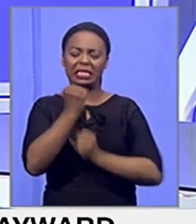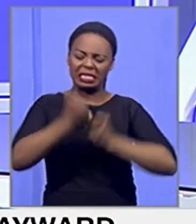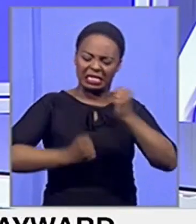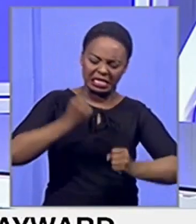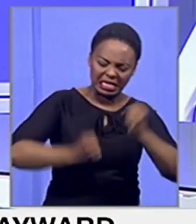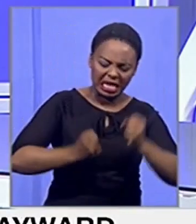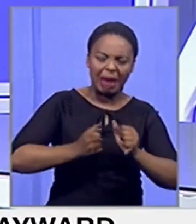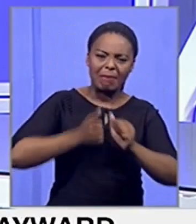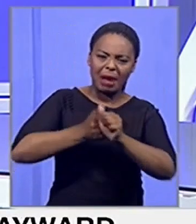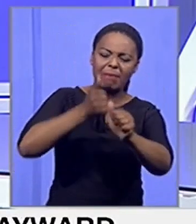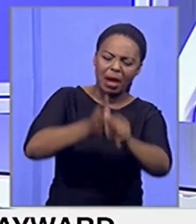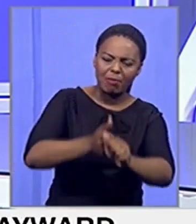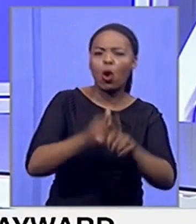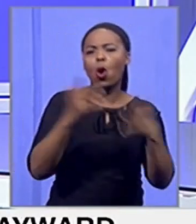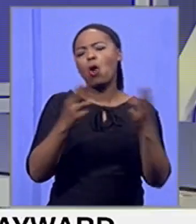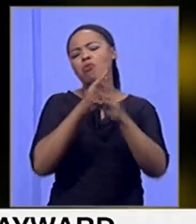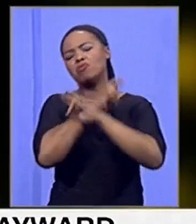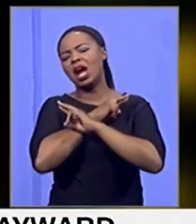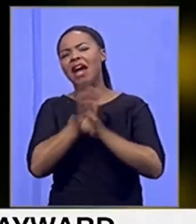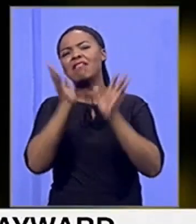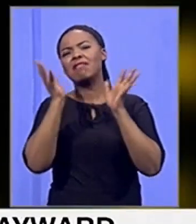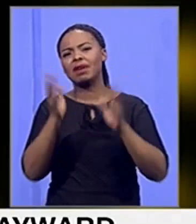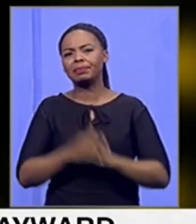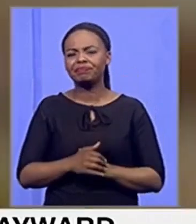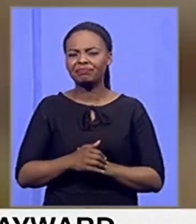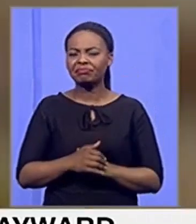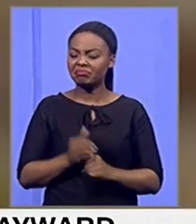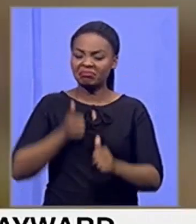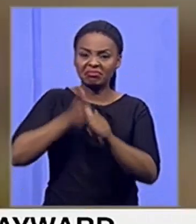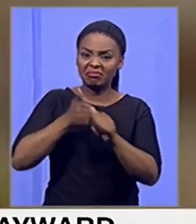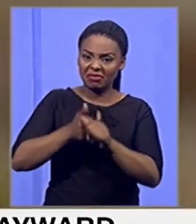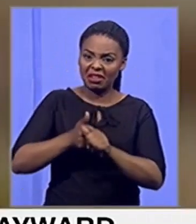matha? Ga se ka matha back to back.